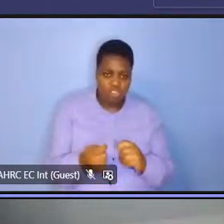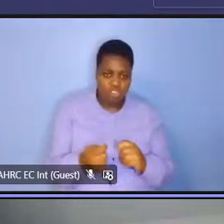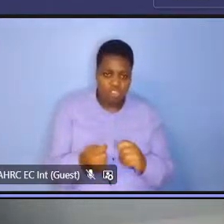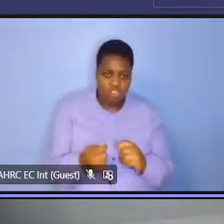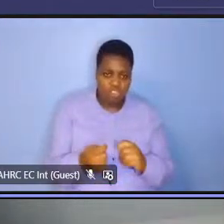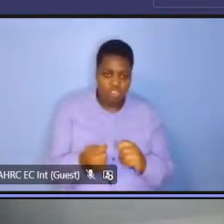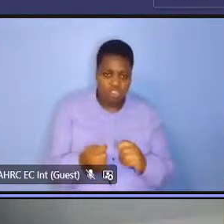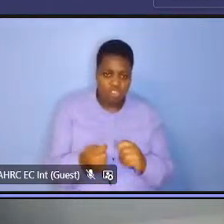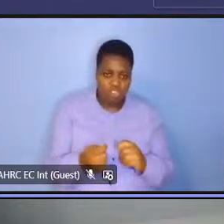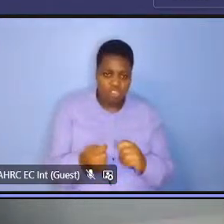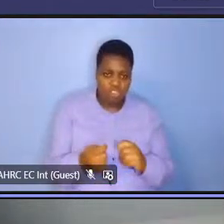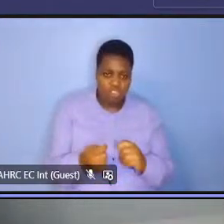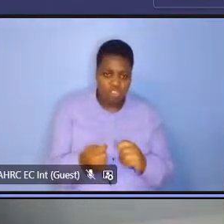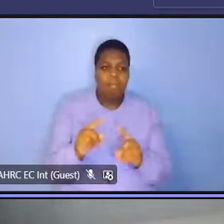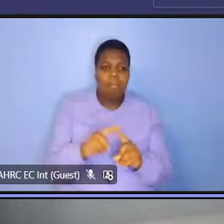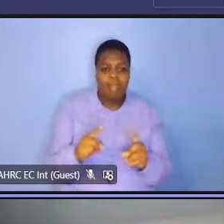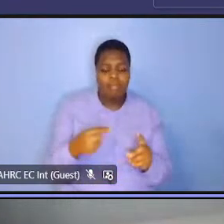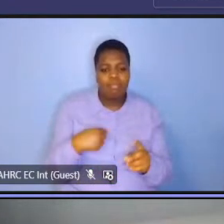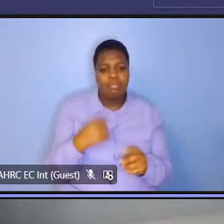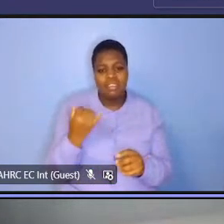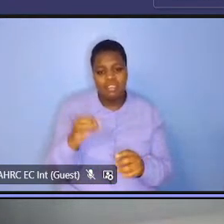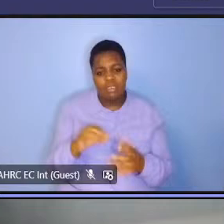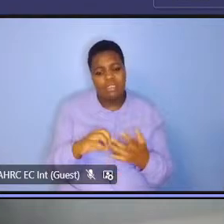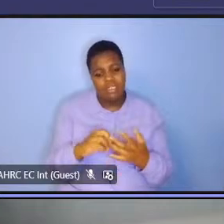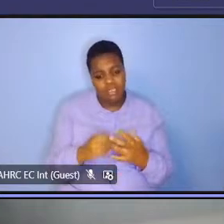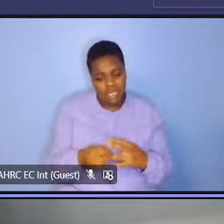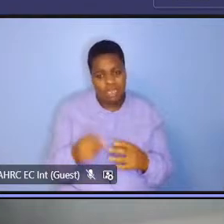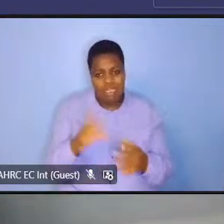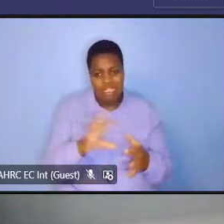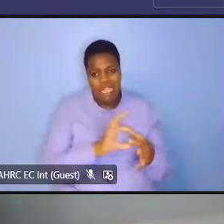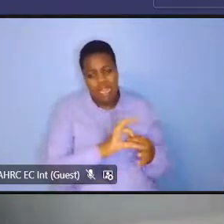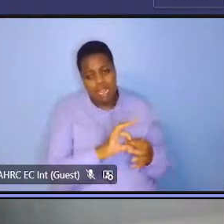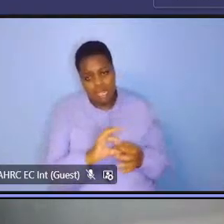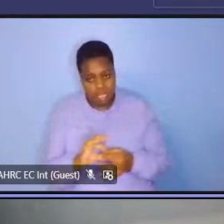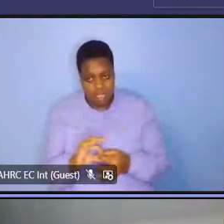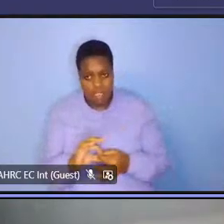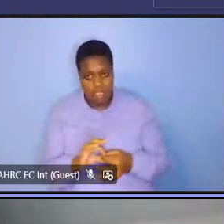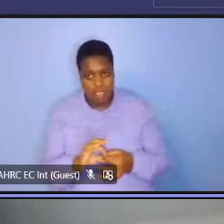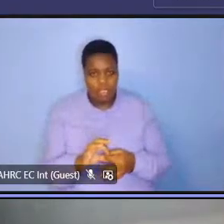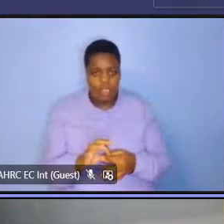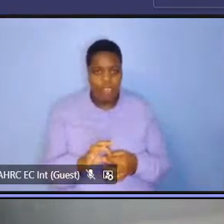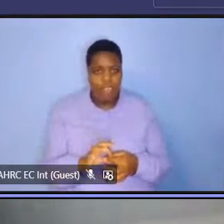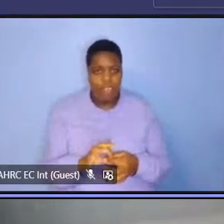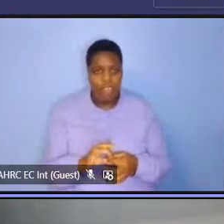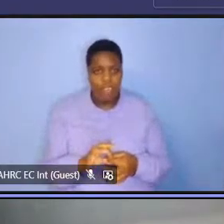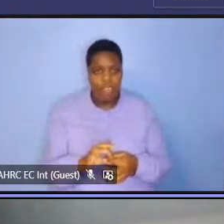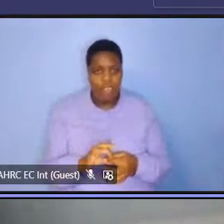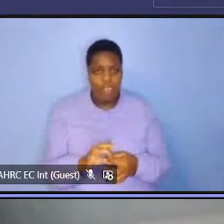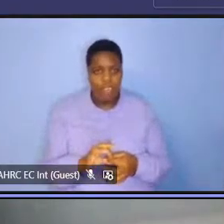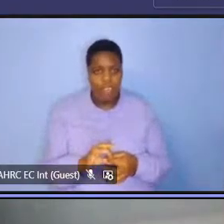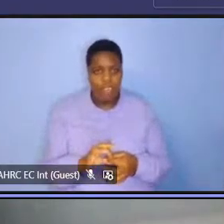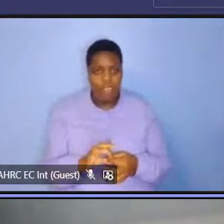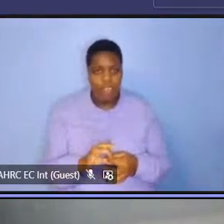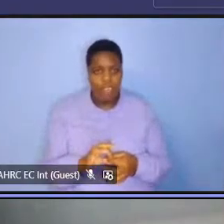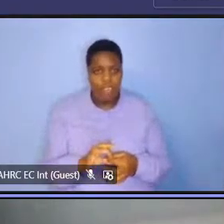and so forth. But I'm trying to find the link between these two to say how does the school uniform or how one appears,